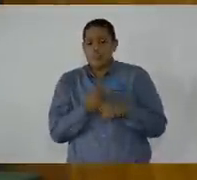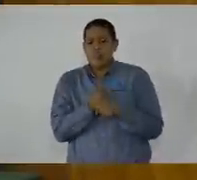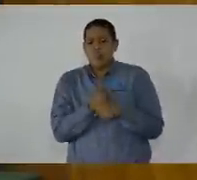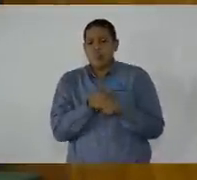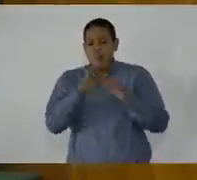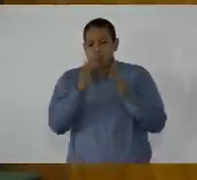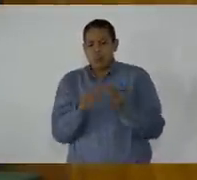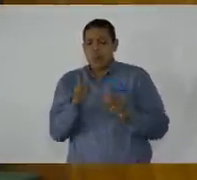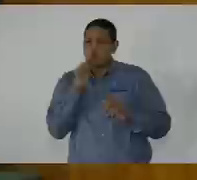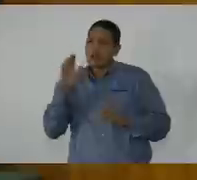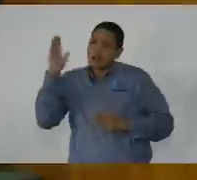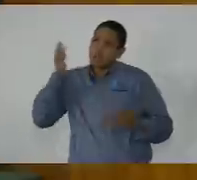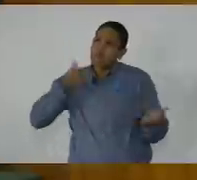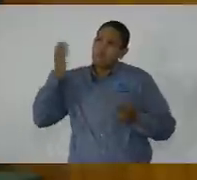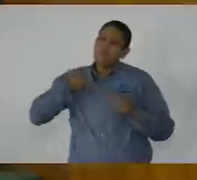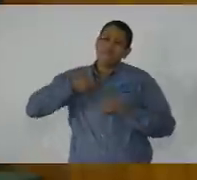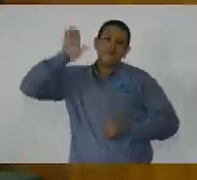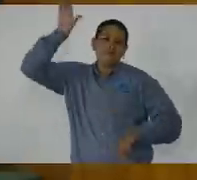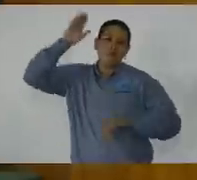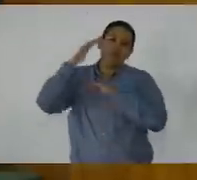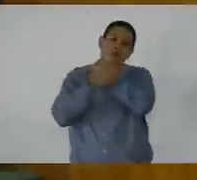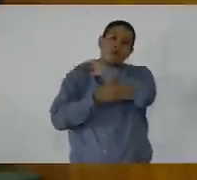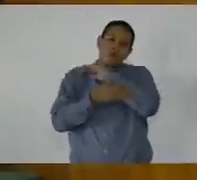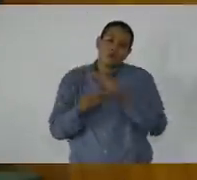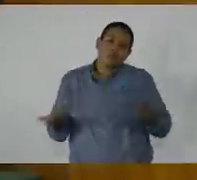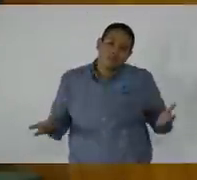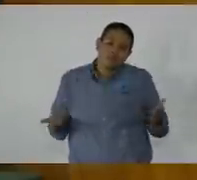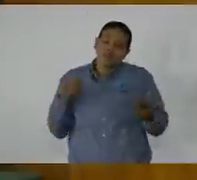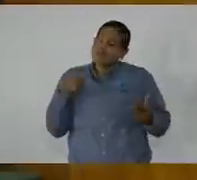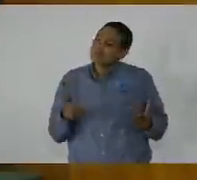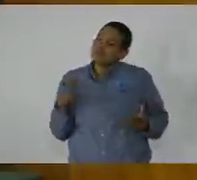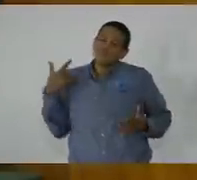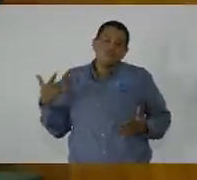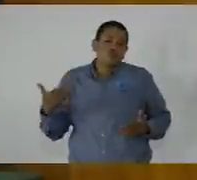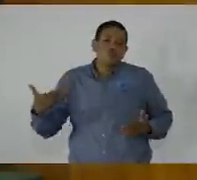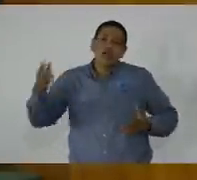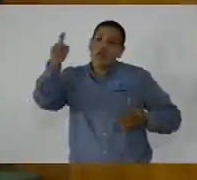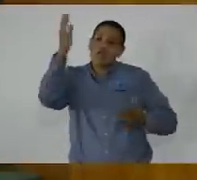is imported from other countries. This trend